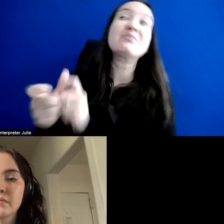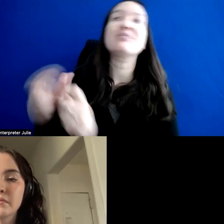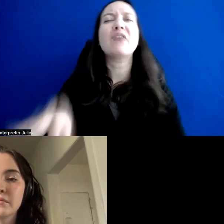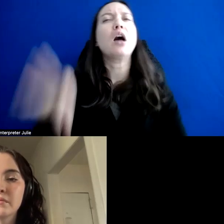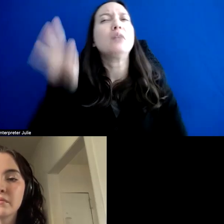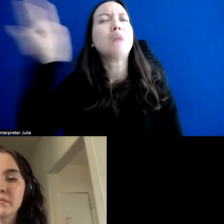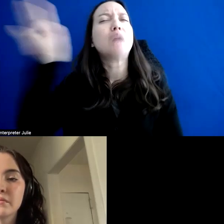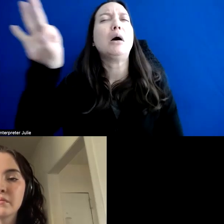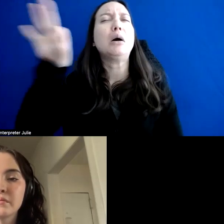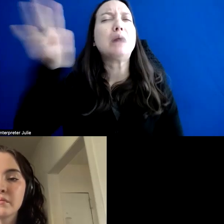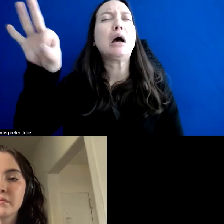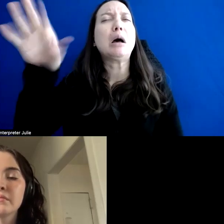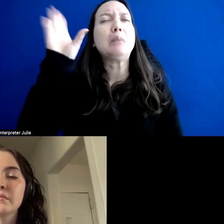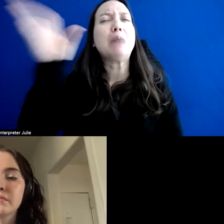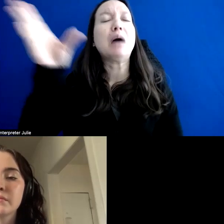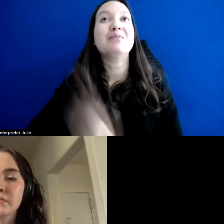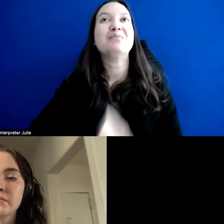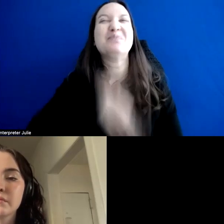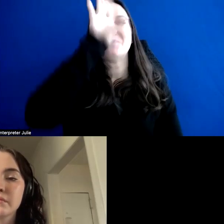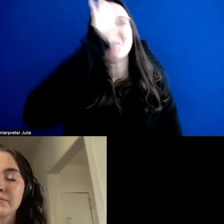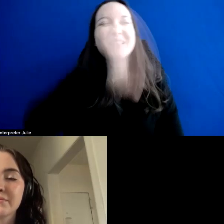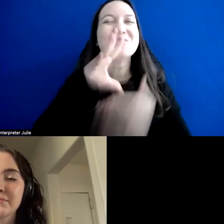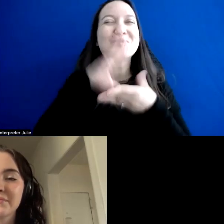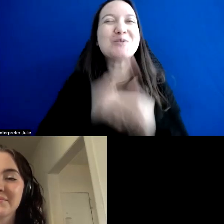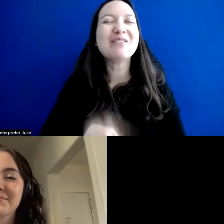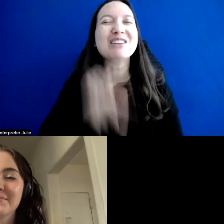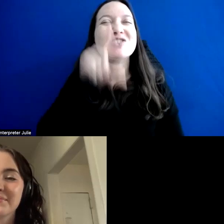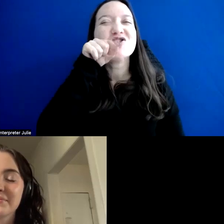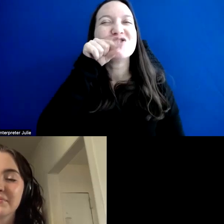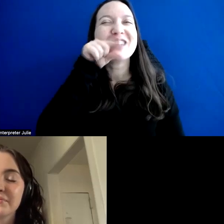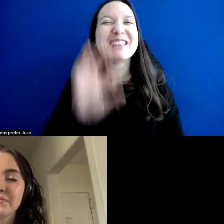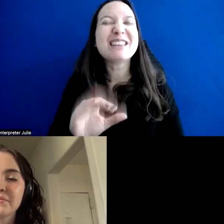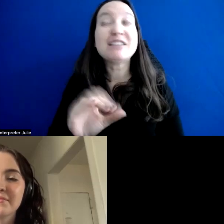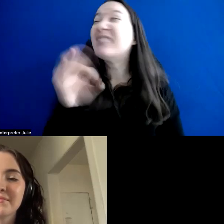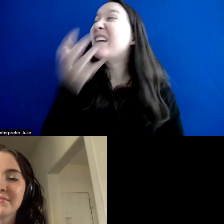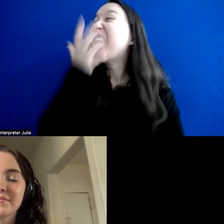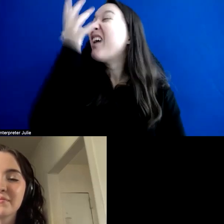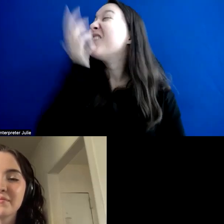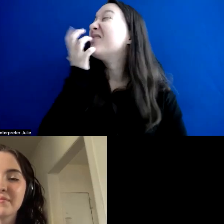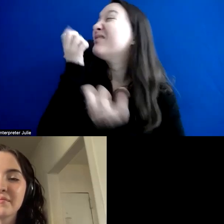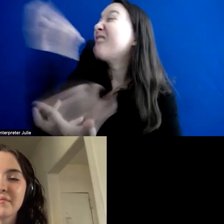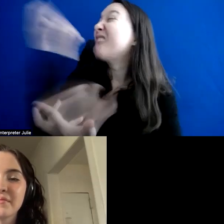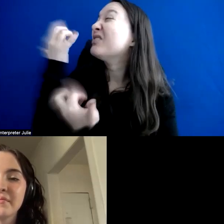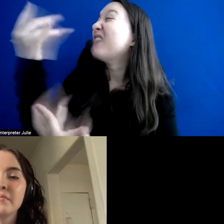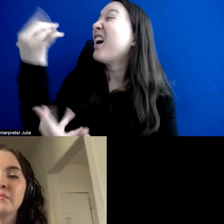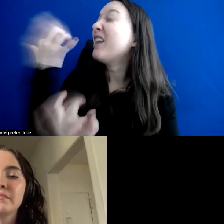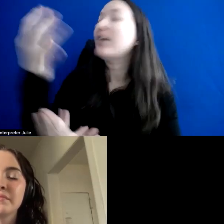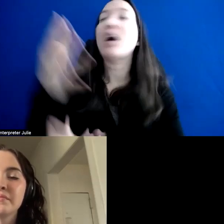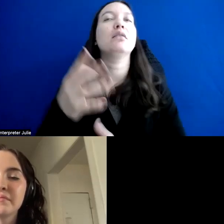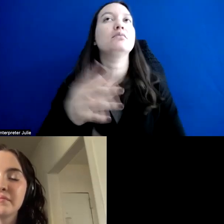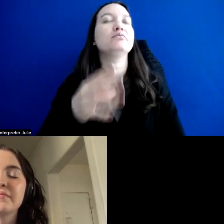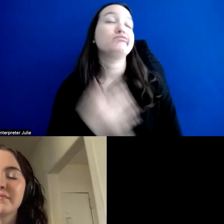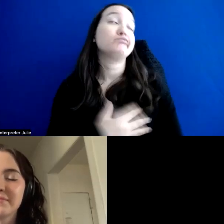people, it's a question of Chicken Little, it's the old story of if you scream fire all the time, people just shrug